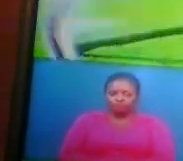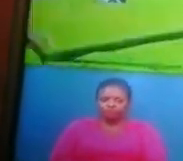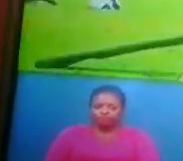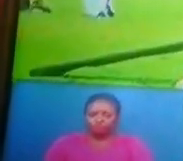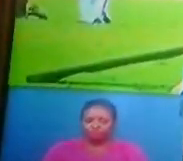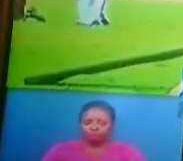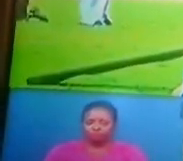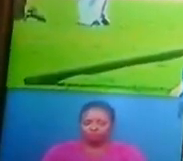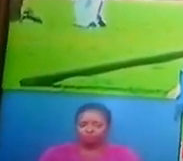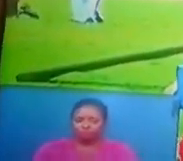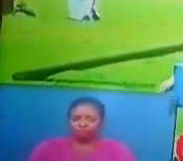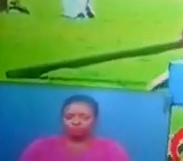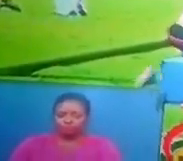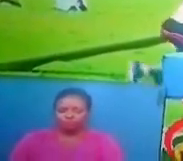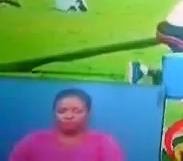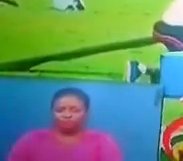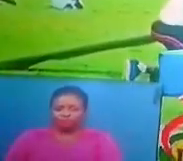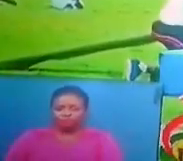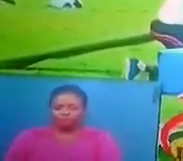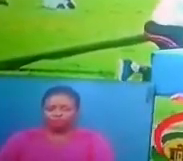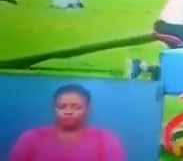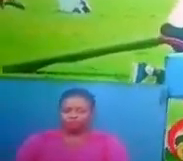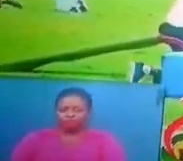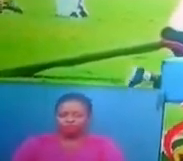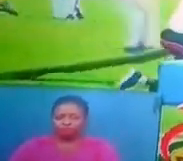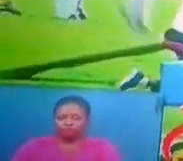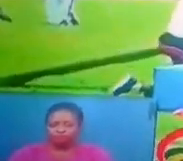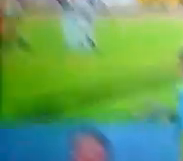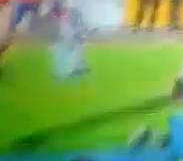over what looks like a horse. Yes.